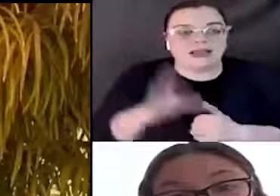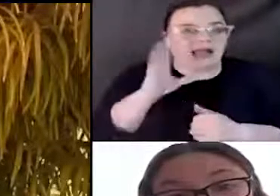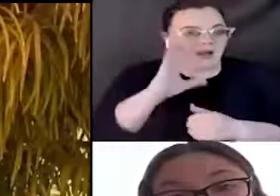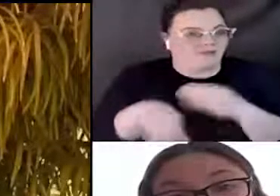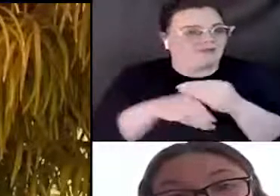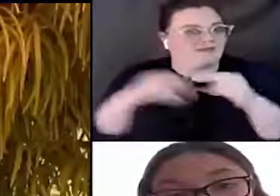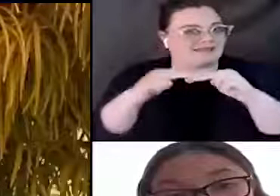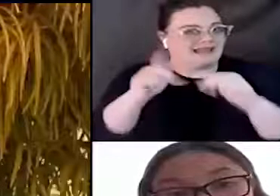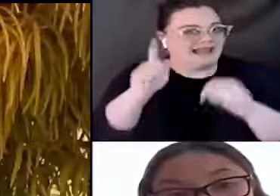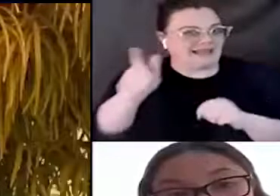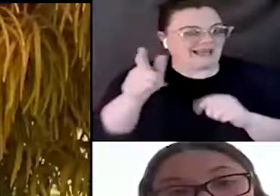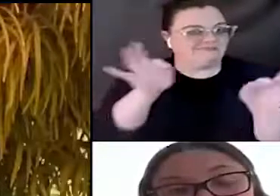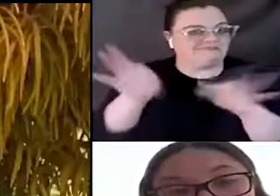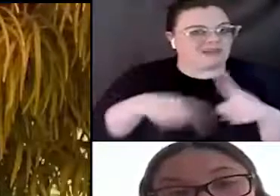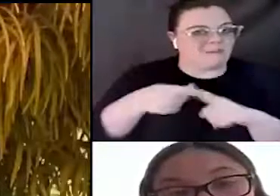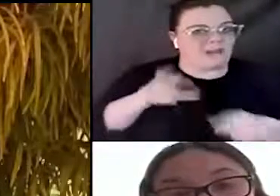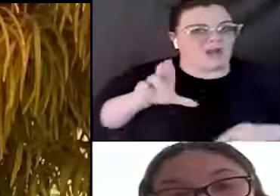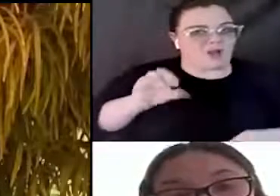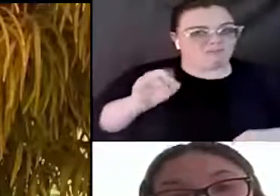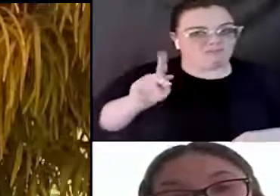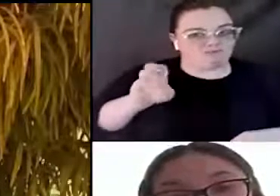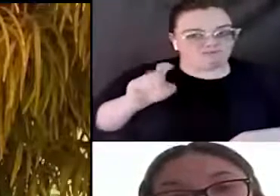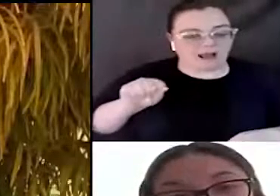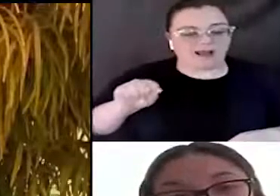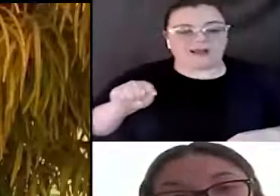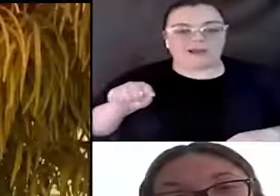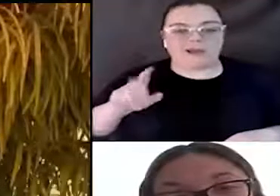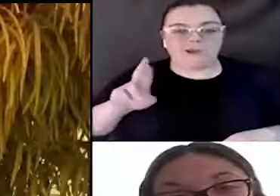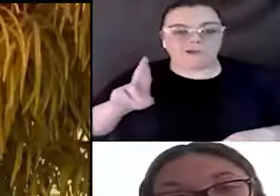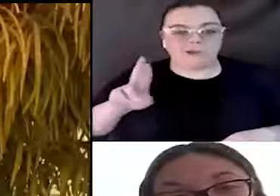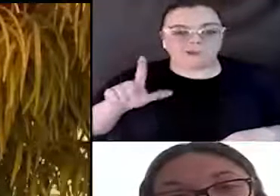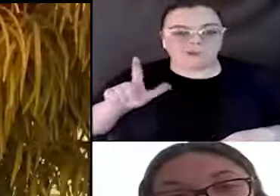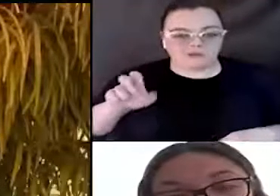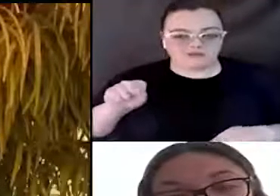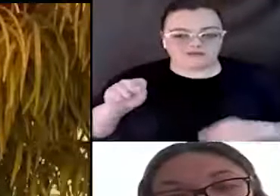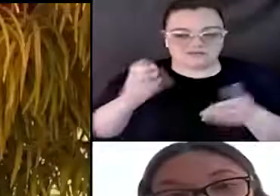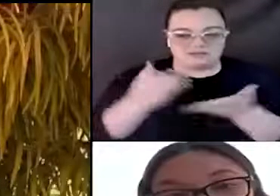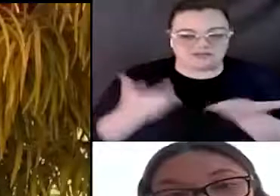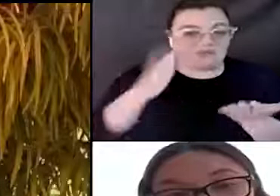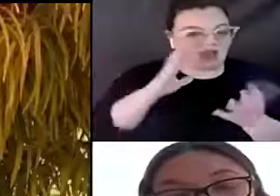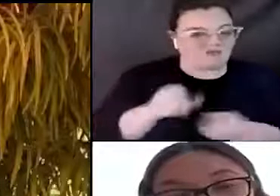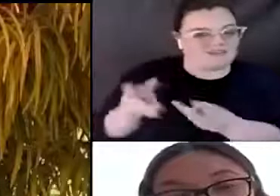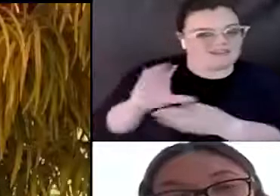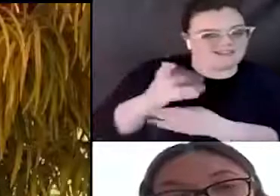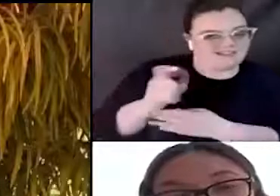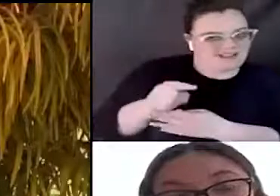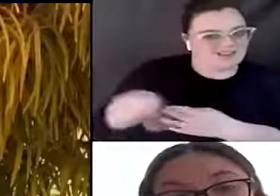about the Rocket Rules materials, but we can put a link into to the chat right now